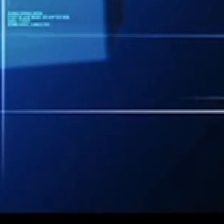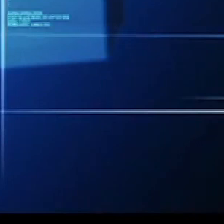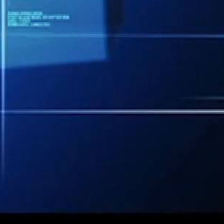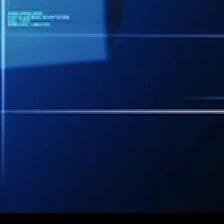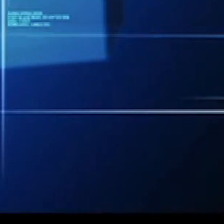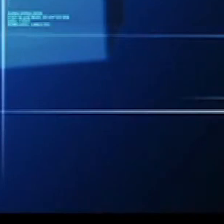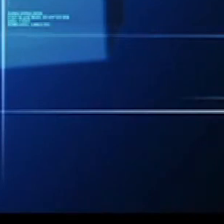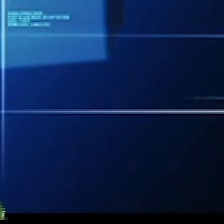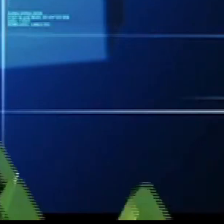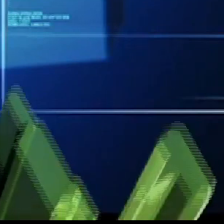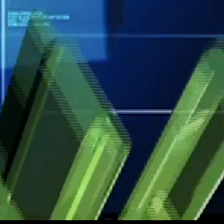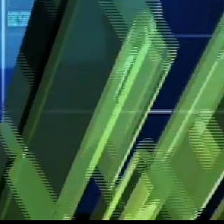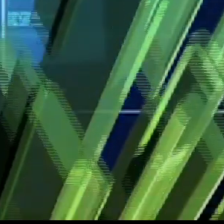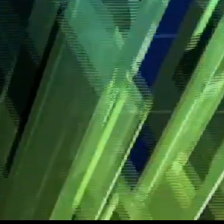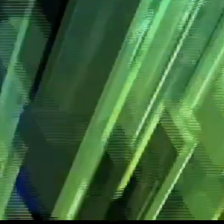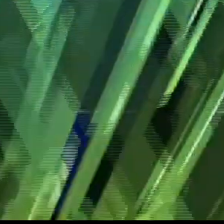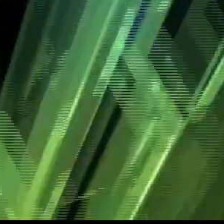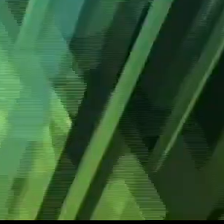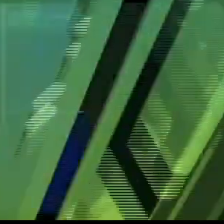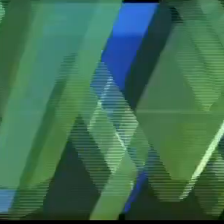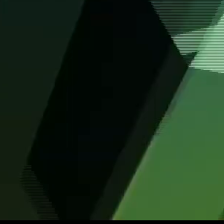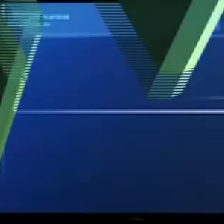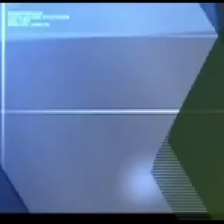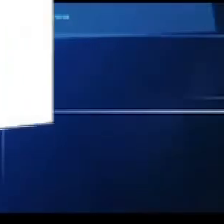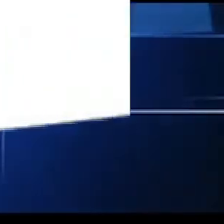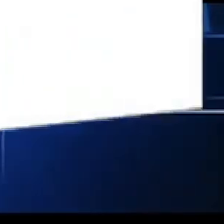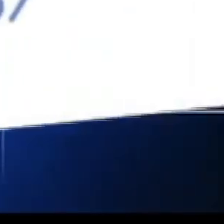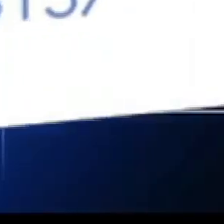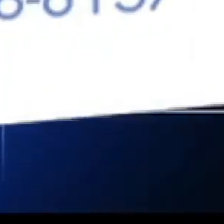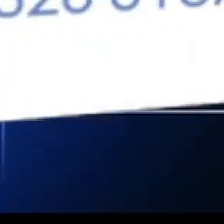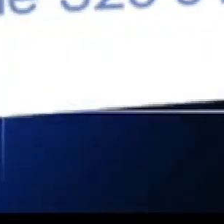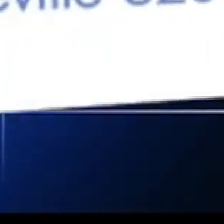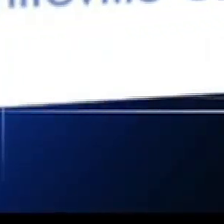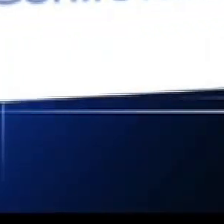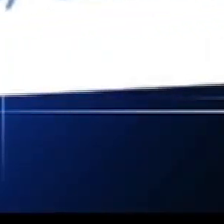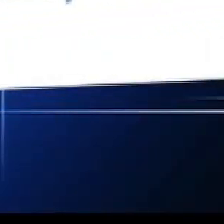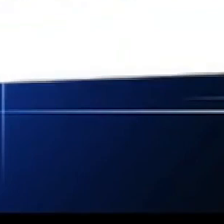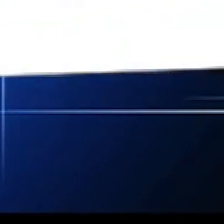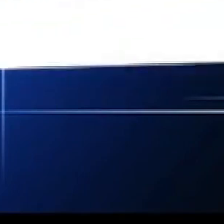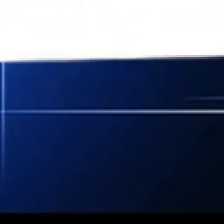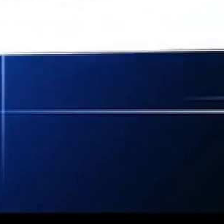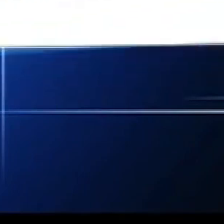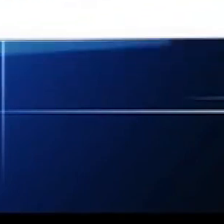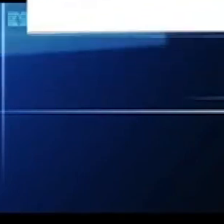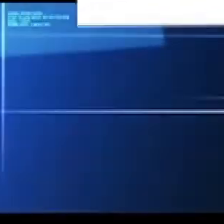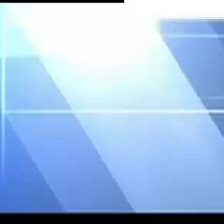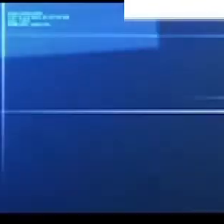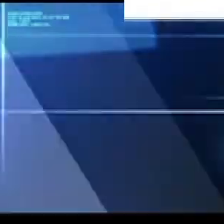This is ZNS Total Sports, brought to you by 4th Terrace Diagnostic Center.